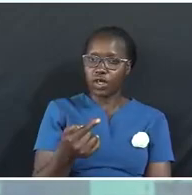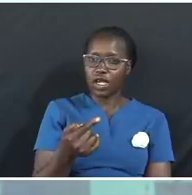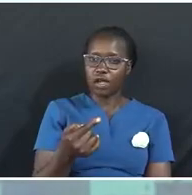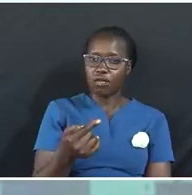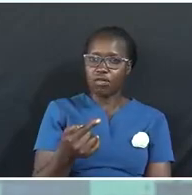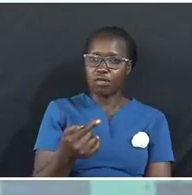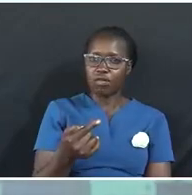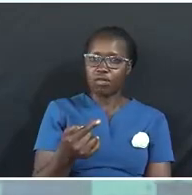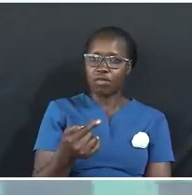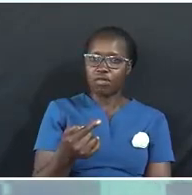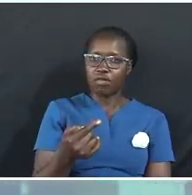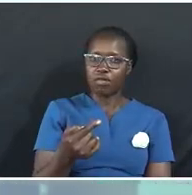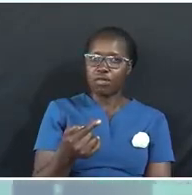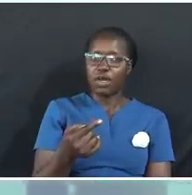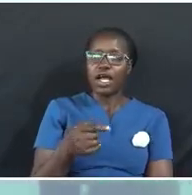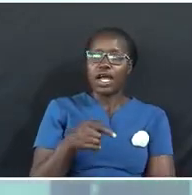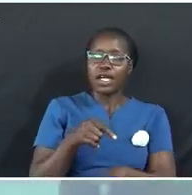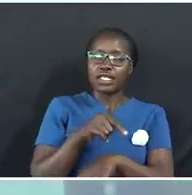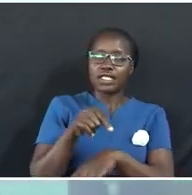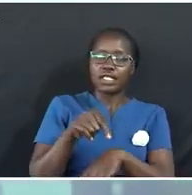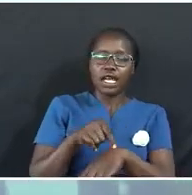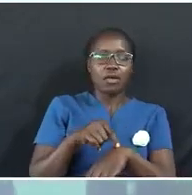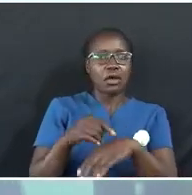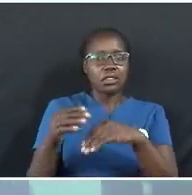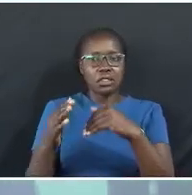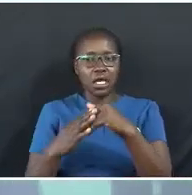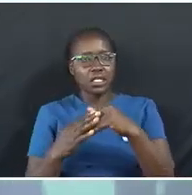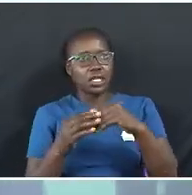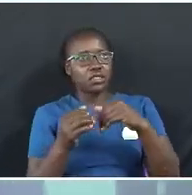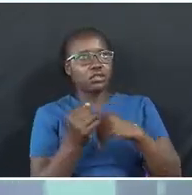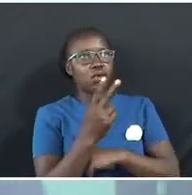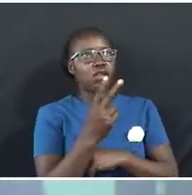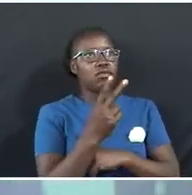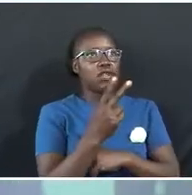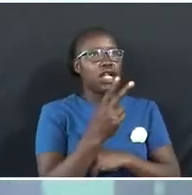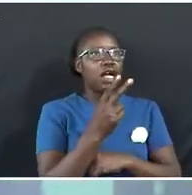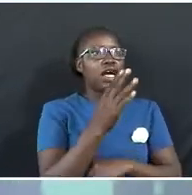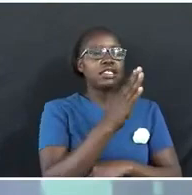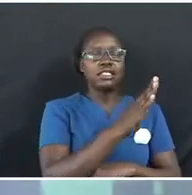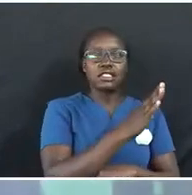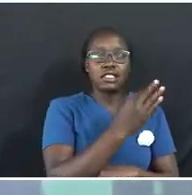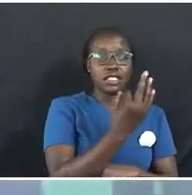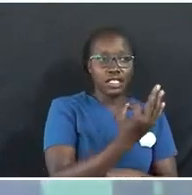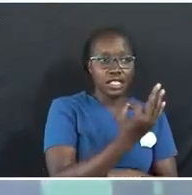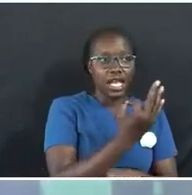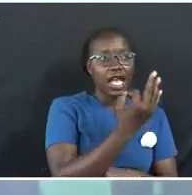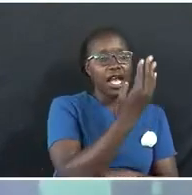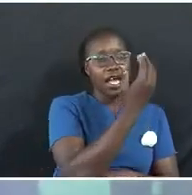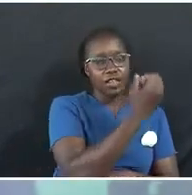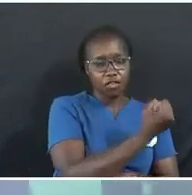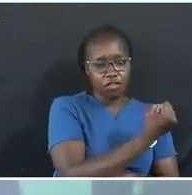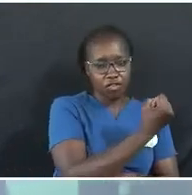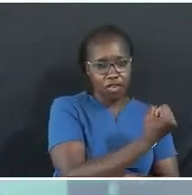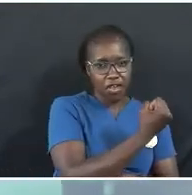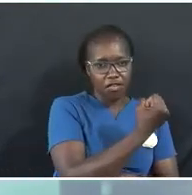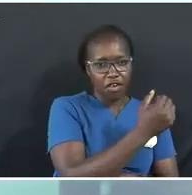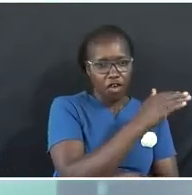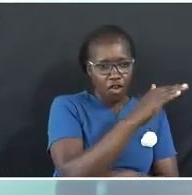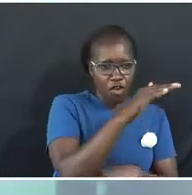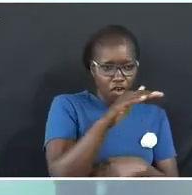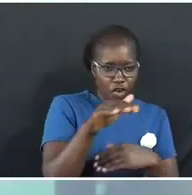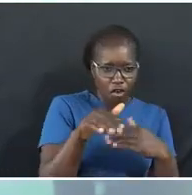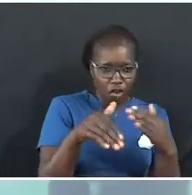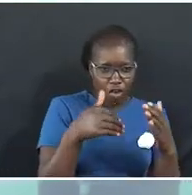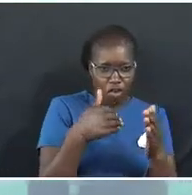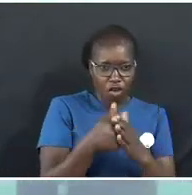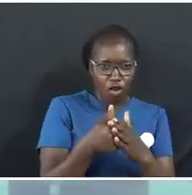6, others at 9, at 12, at 3, at 5, all of them are needed